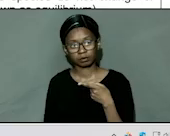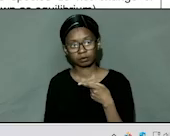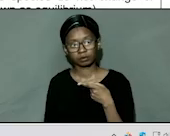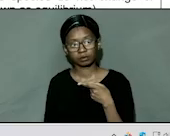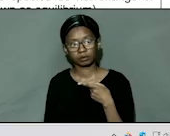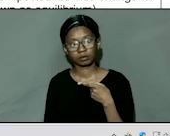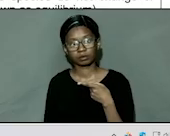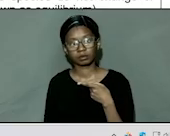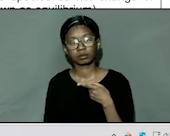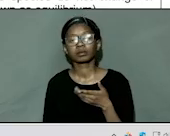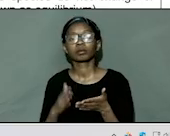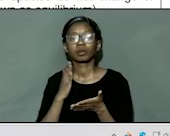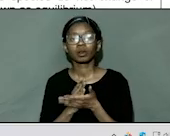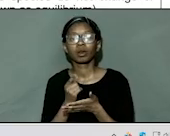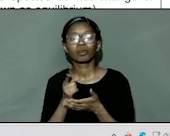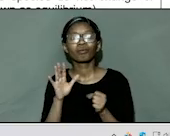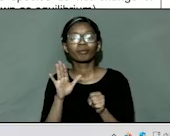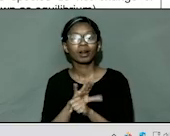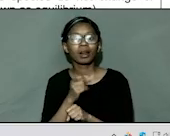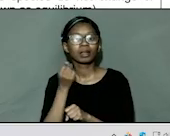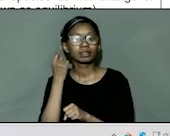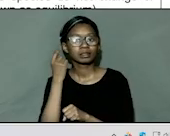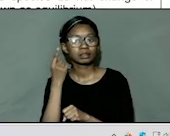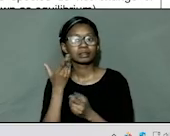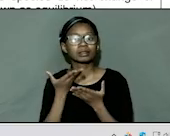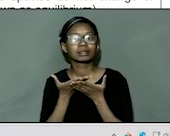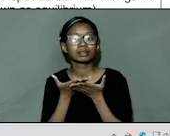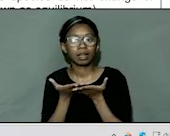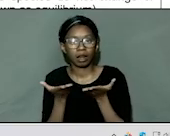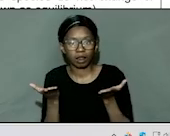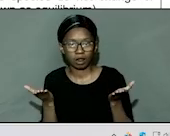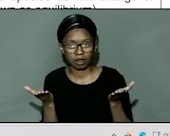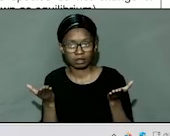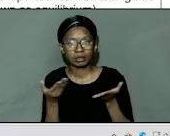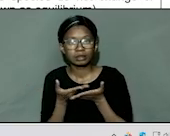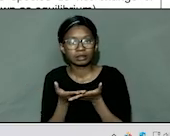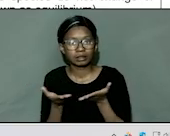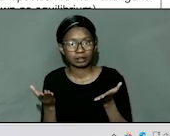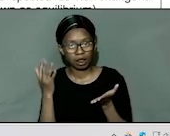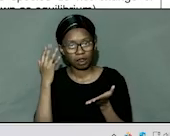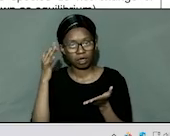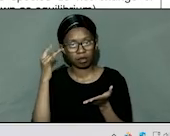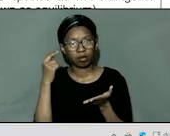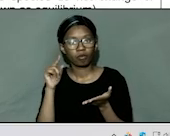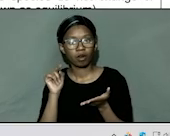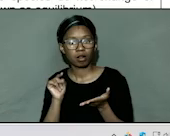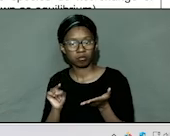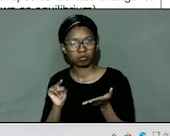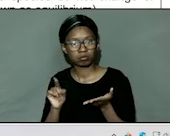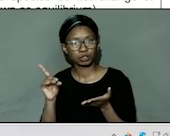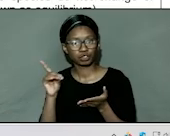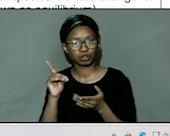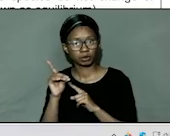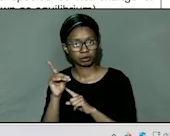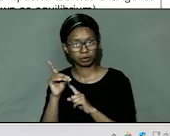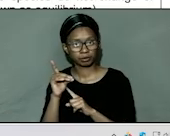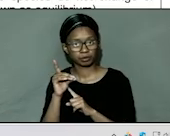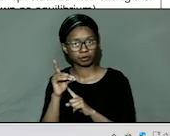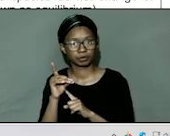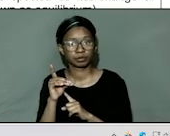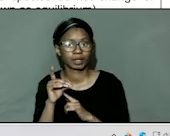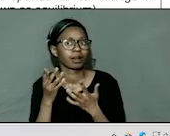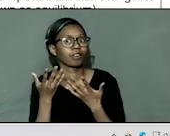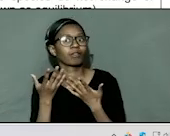ensuring that you understand the general theory of Darwin. And then